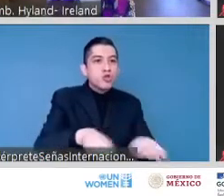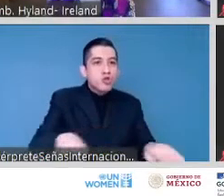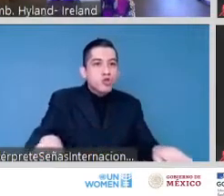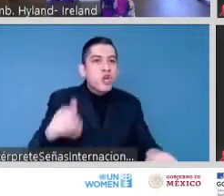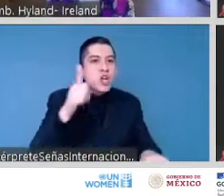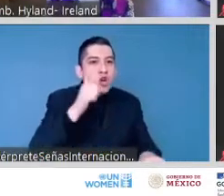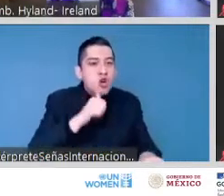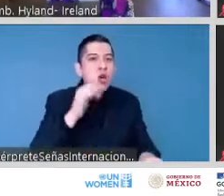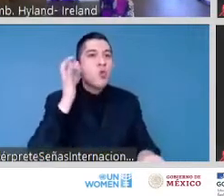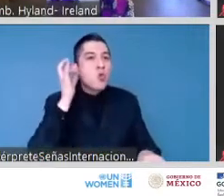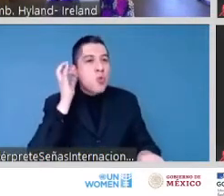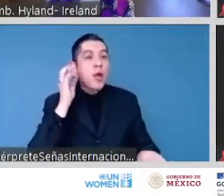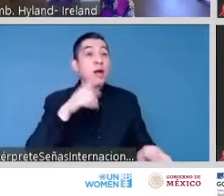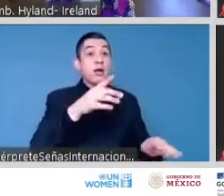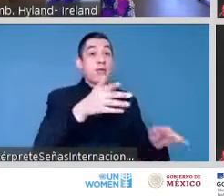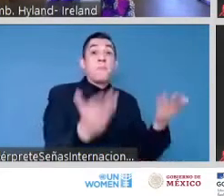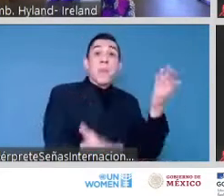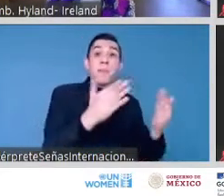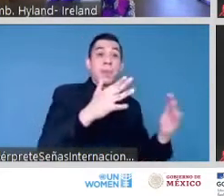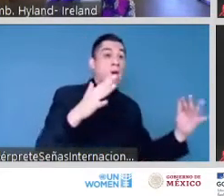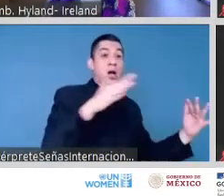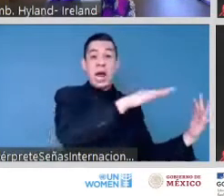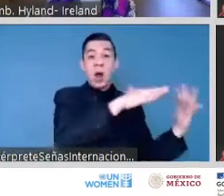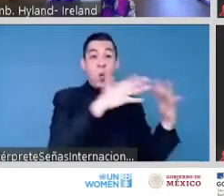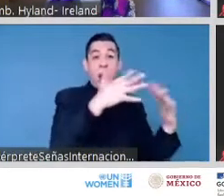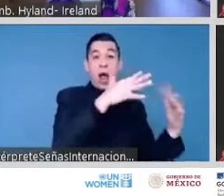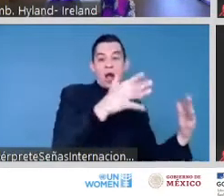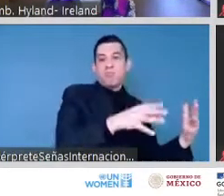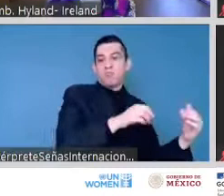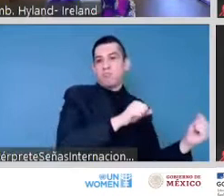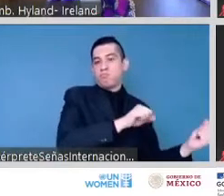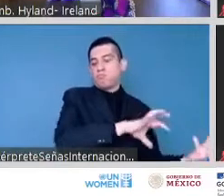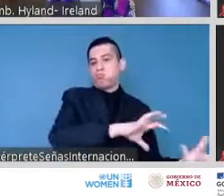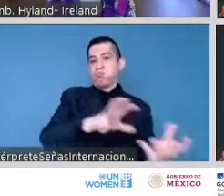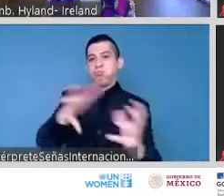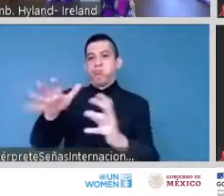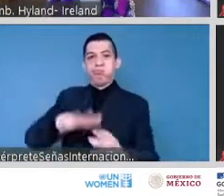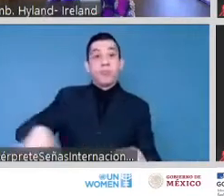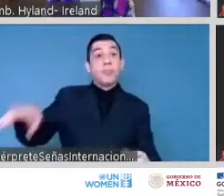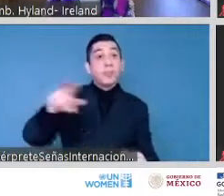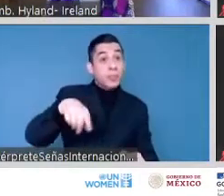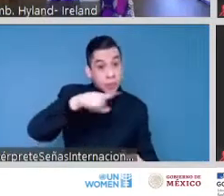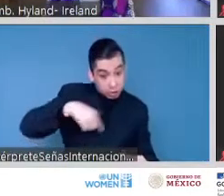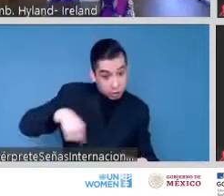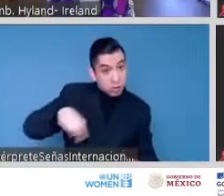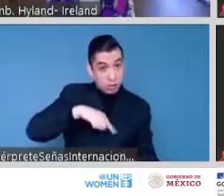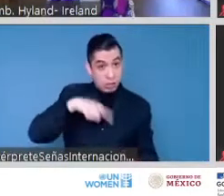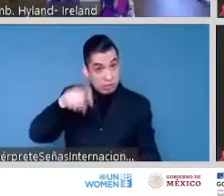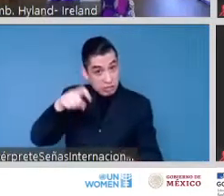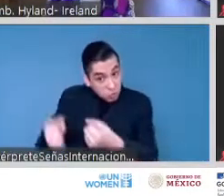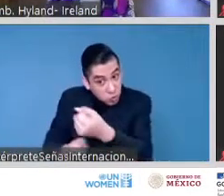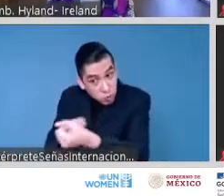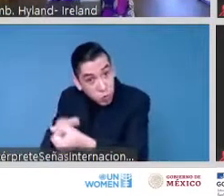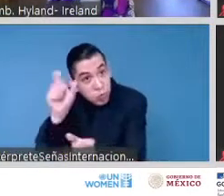very quickly, the strength of international humanitarian law in addressing women and girls' needs lies in its power as a living body of